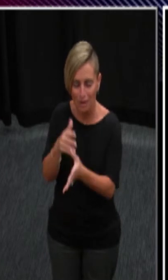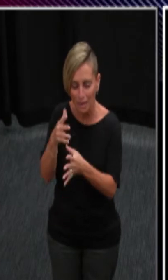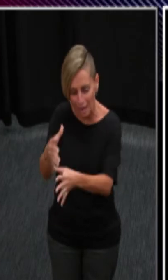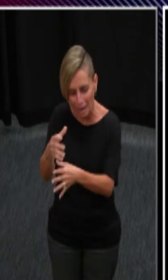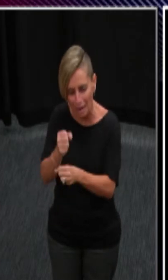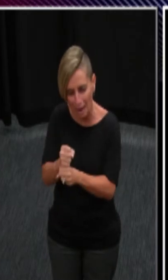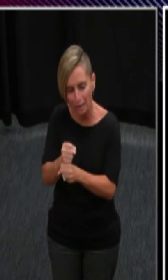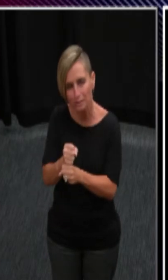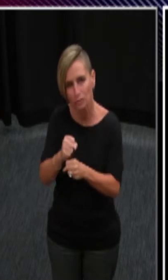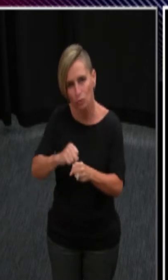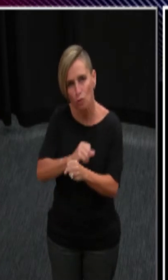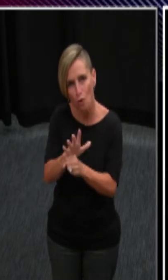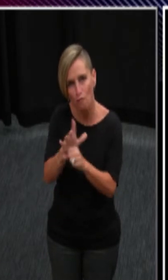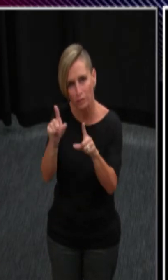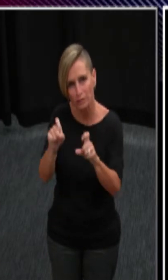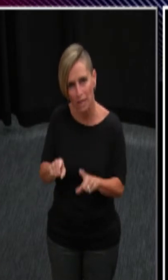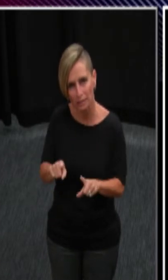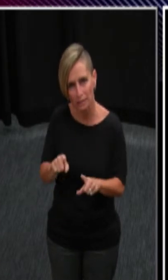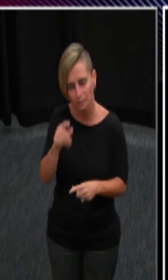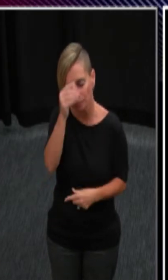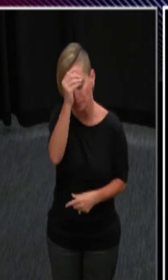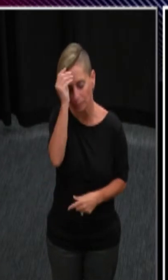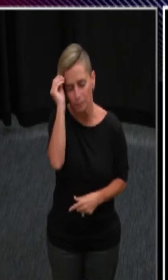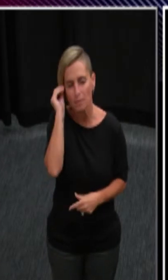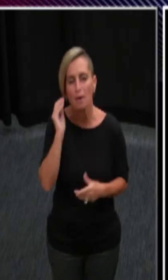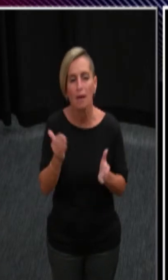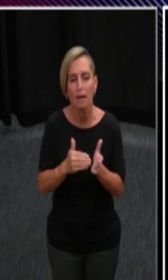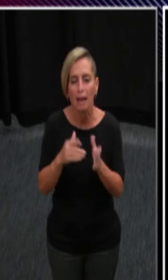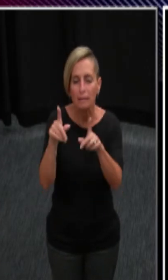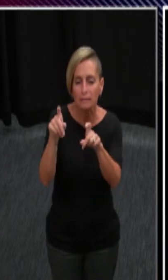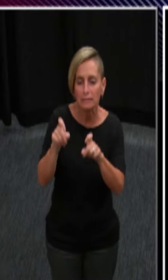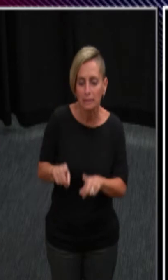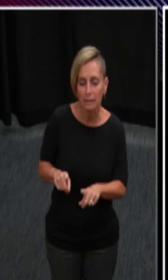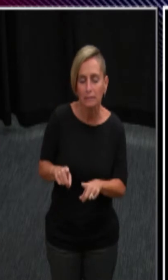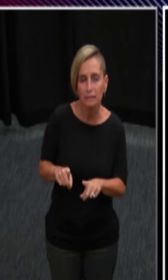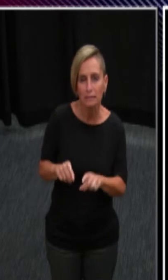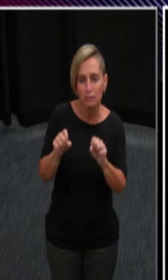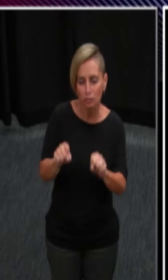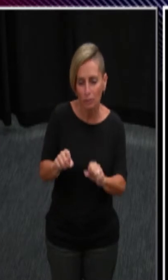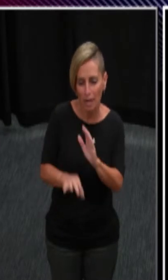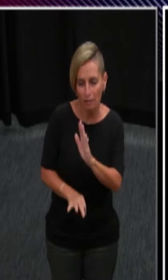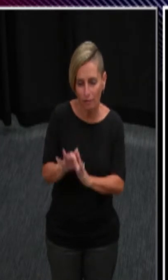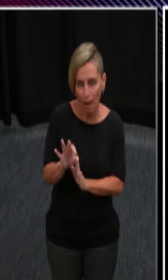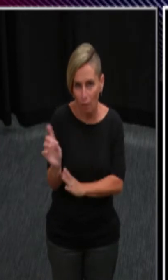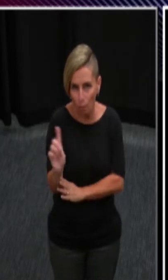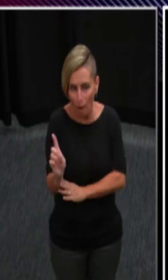test. Again, testing locations can be found online at